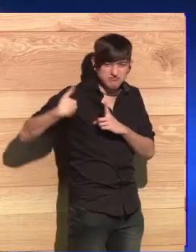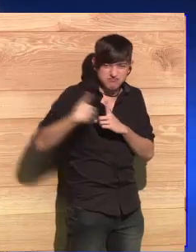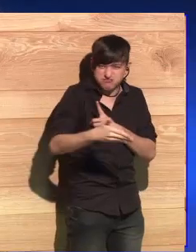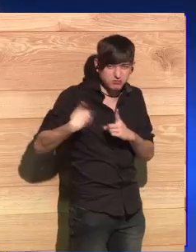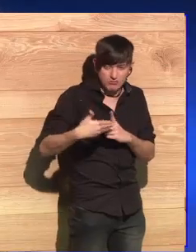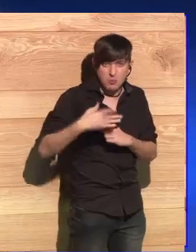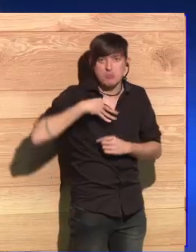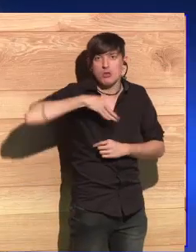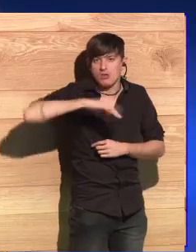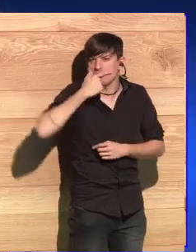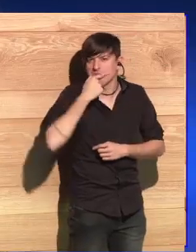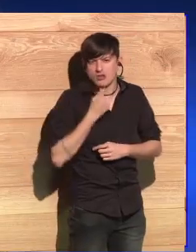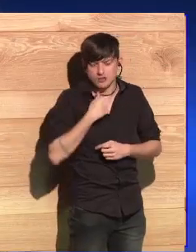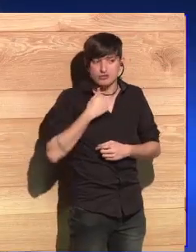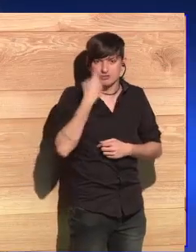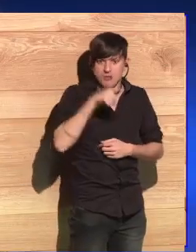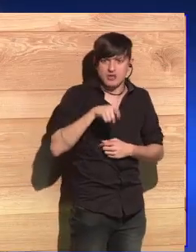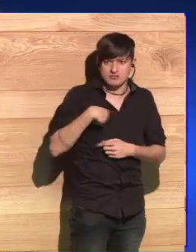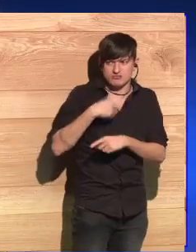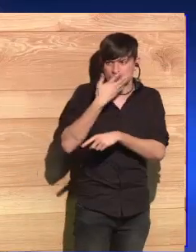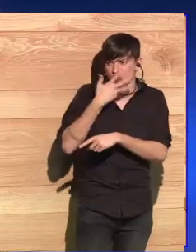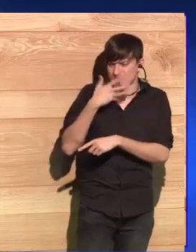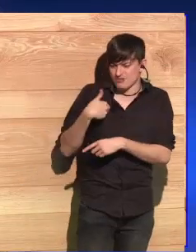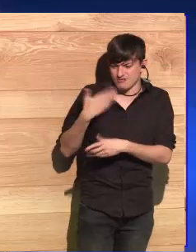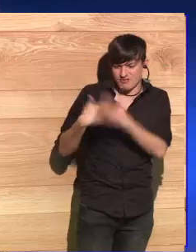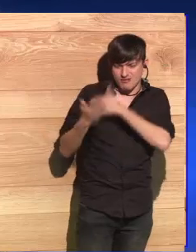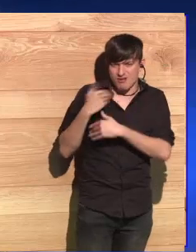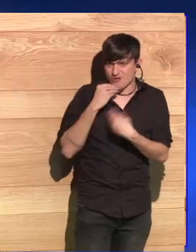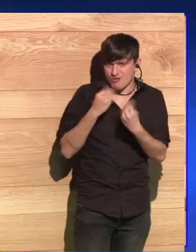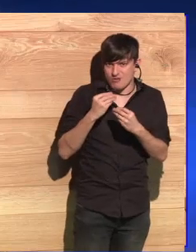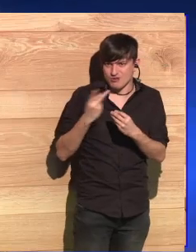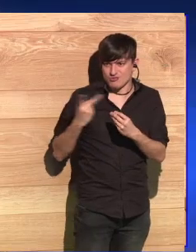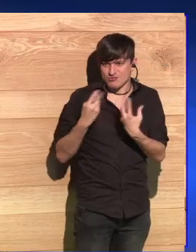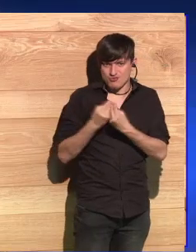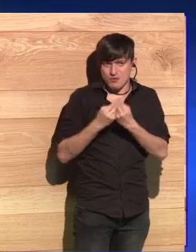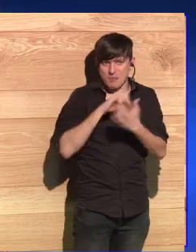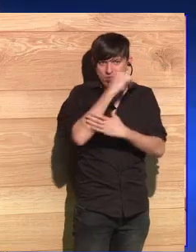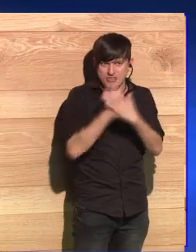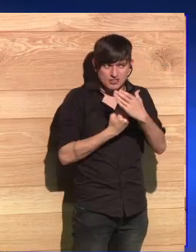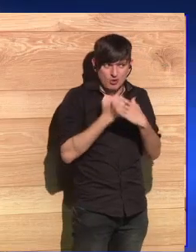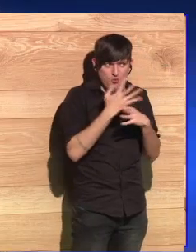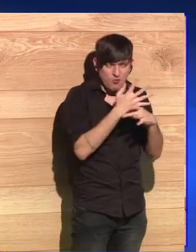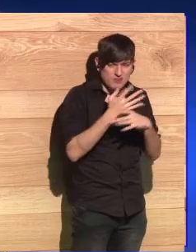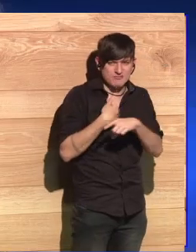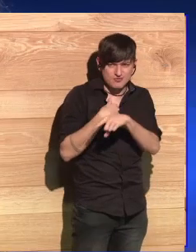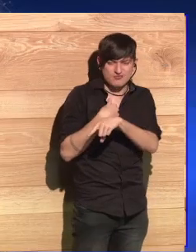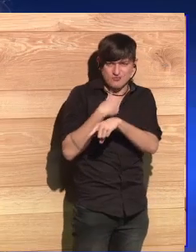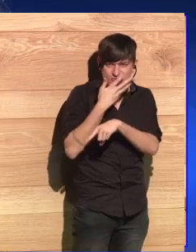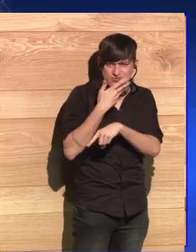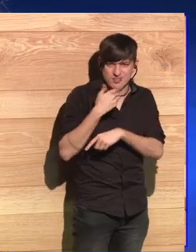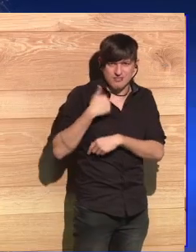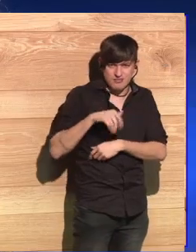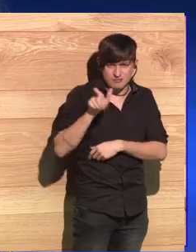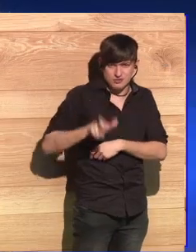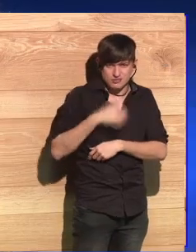playing basketball together in Greenwich Village at a city gymnasium. And a kid from uptown came down to